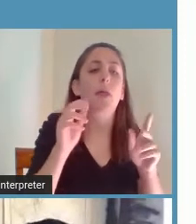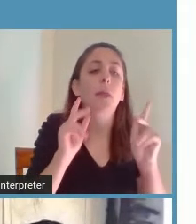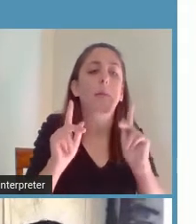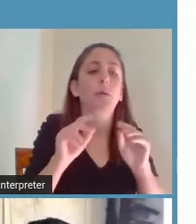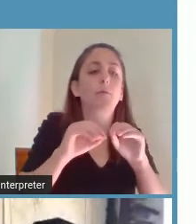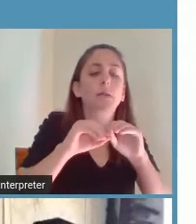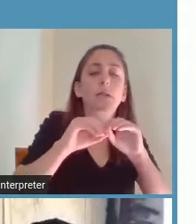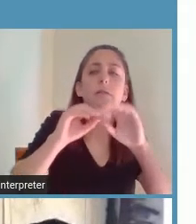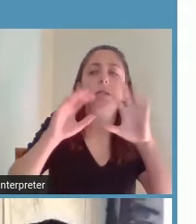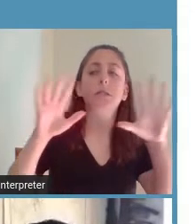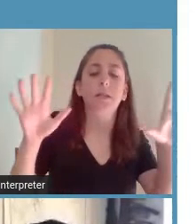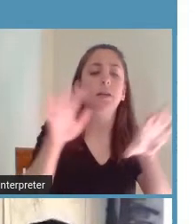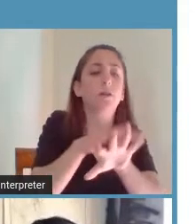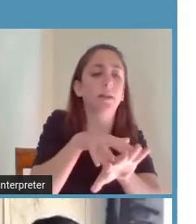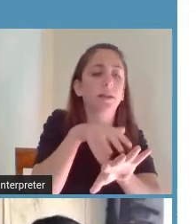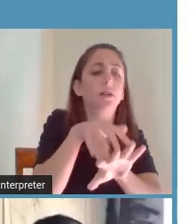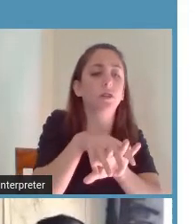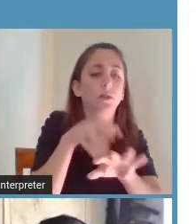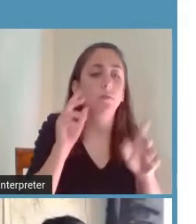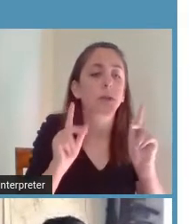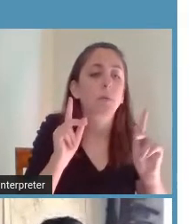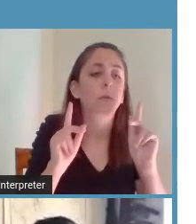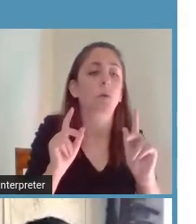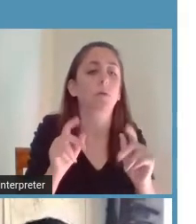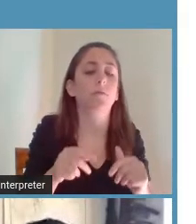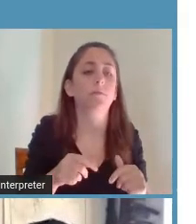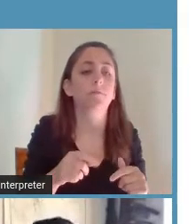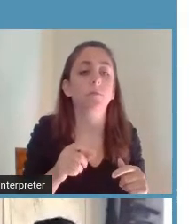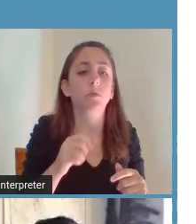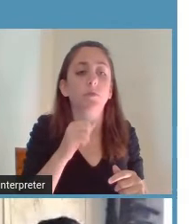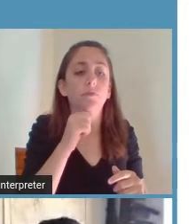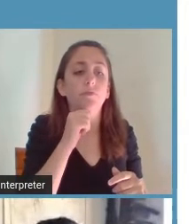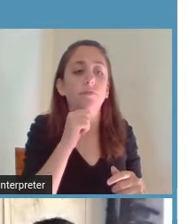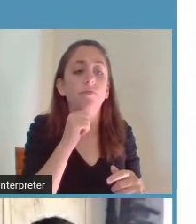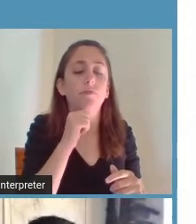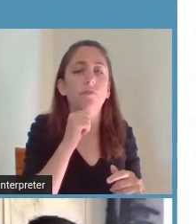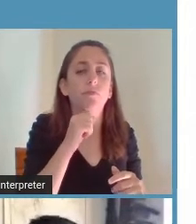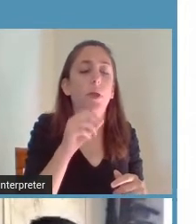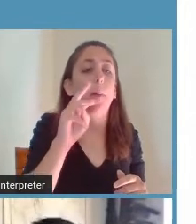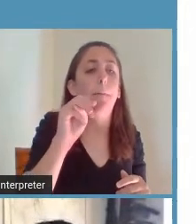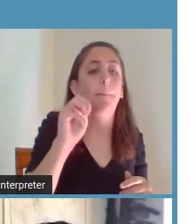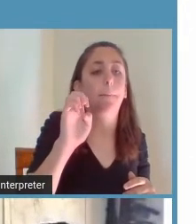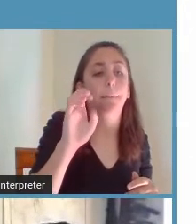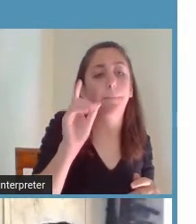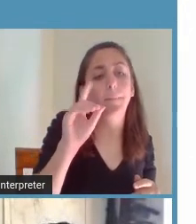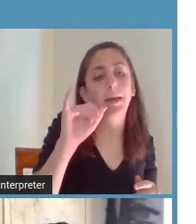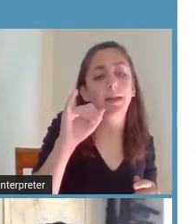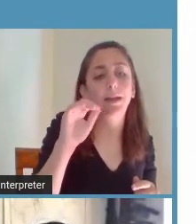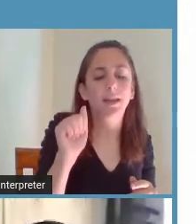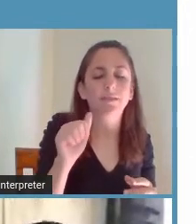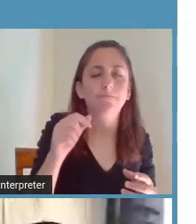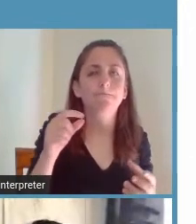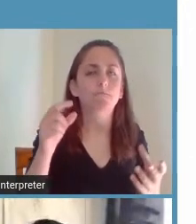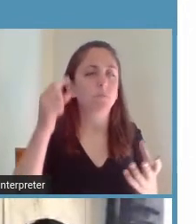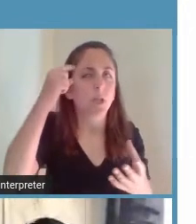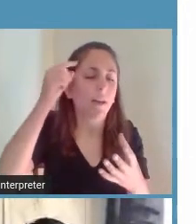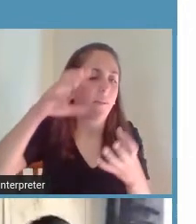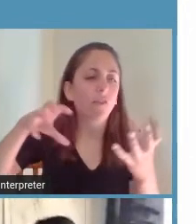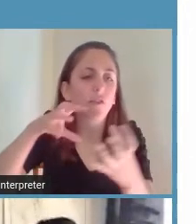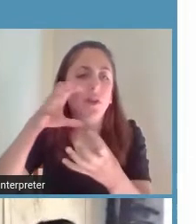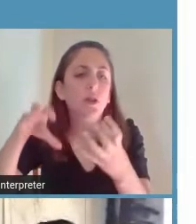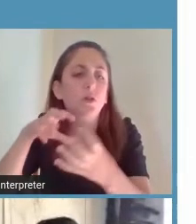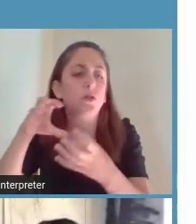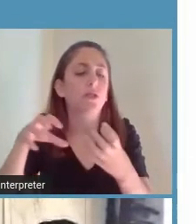Indigenous and their supporters, it was not translated through the media. And so there's a lot of confusion in the area. And so they weren't given